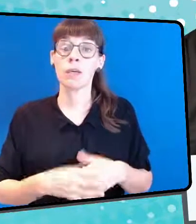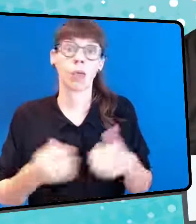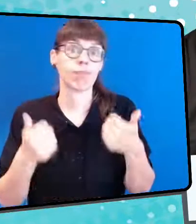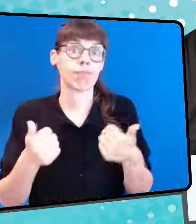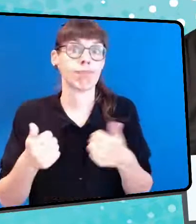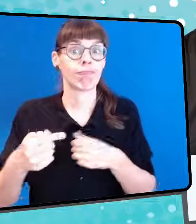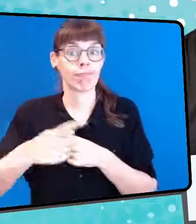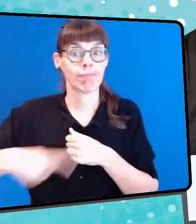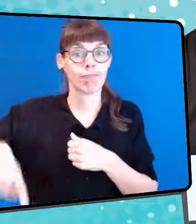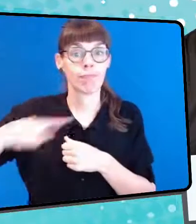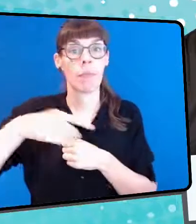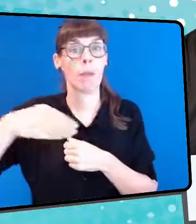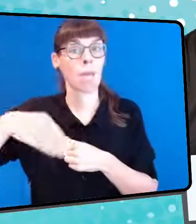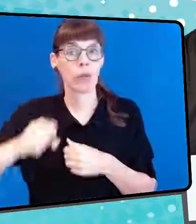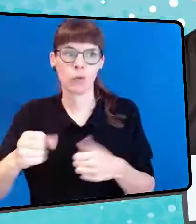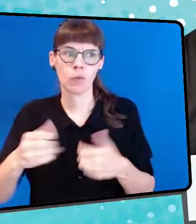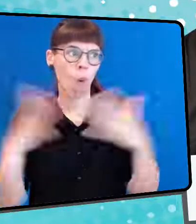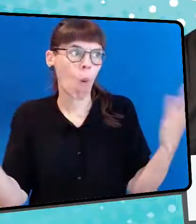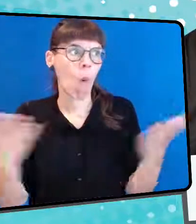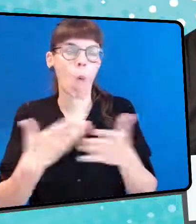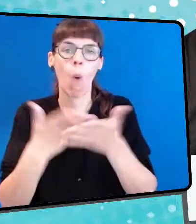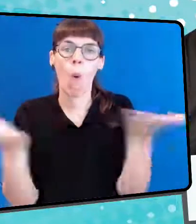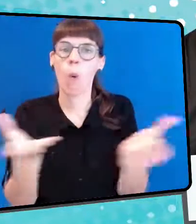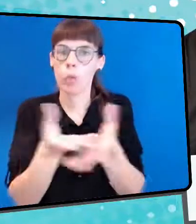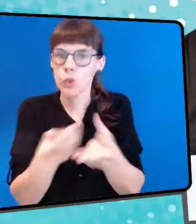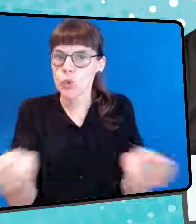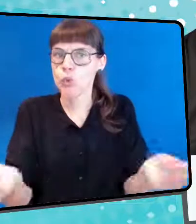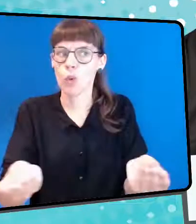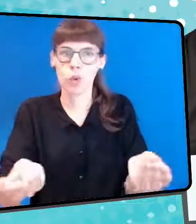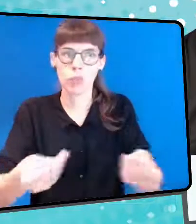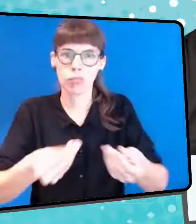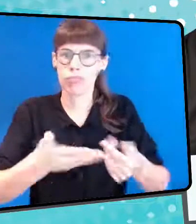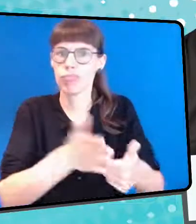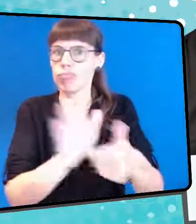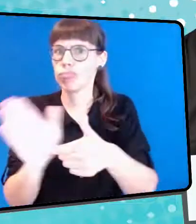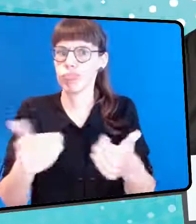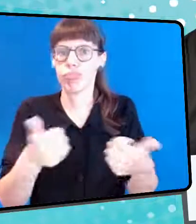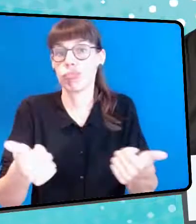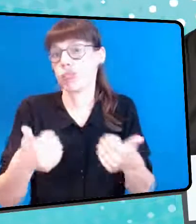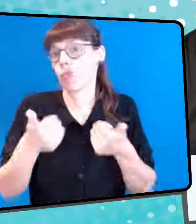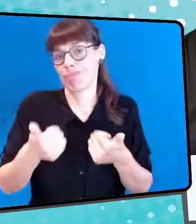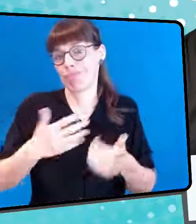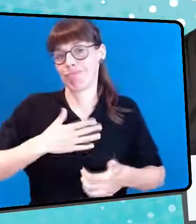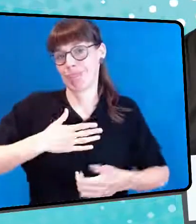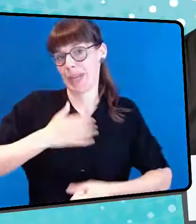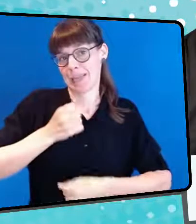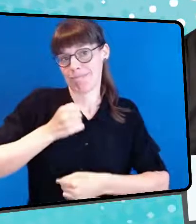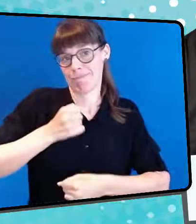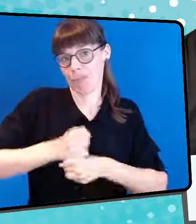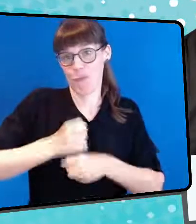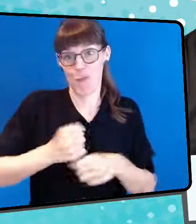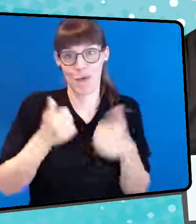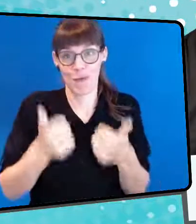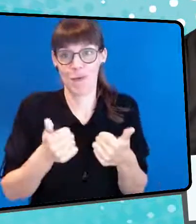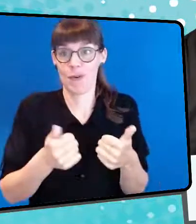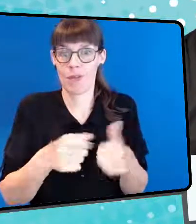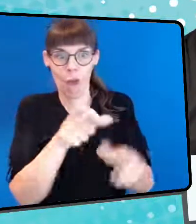on open source. And so that's a fun part of my job, actually, is that community aspect, which I